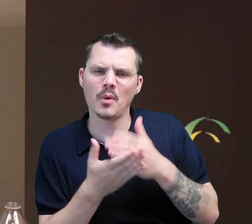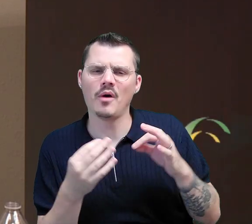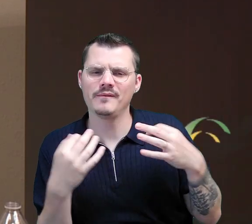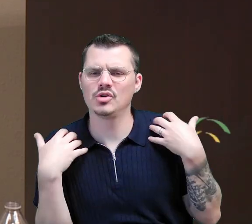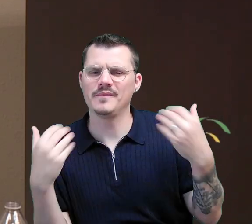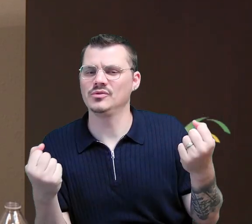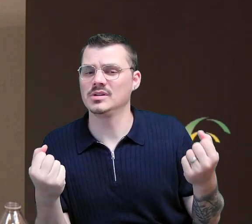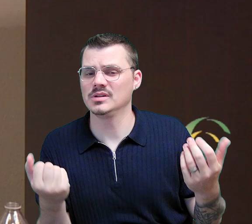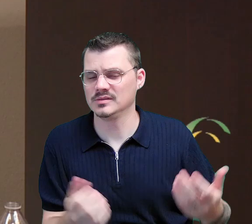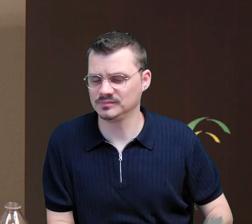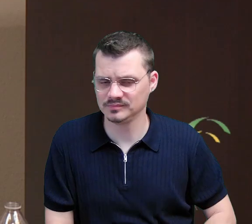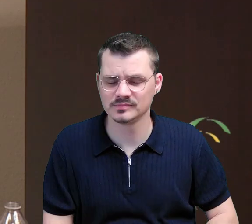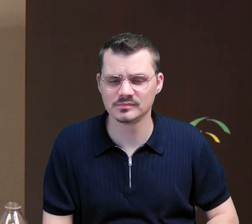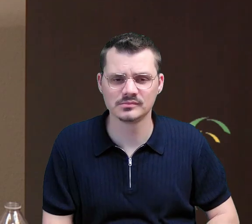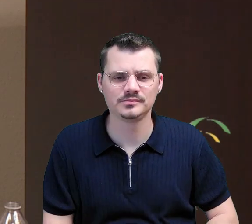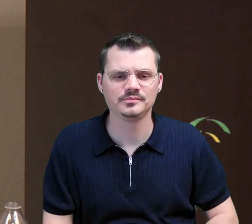recovery.